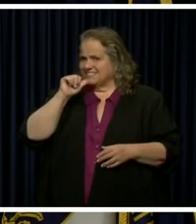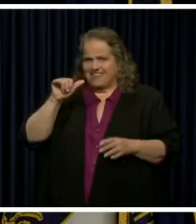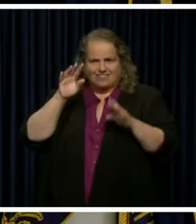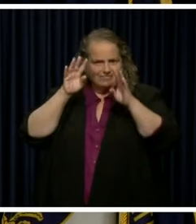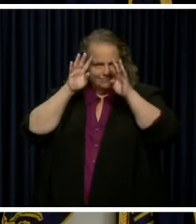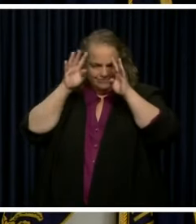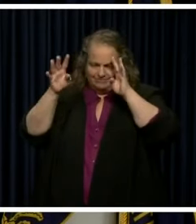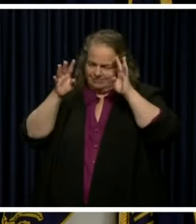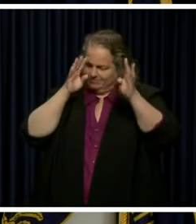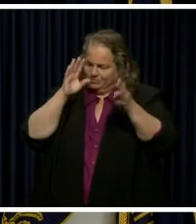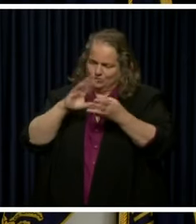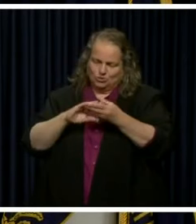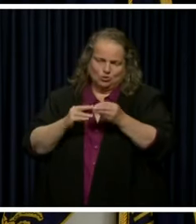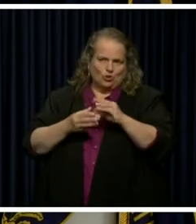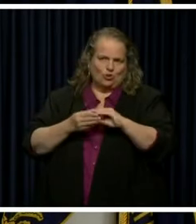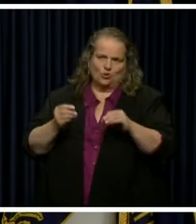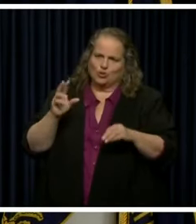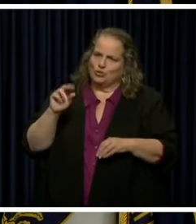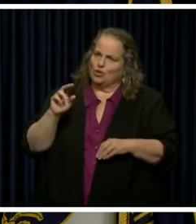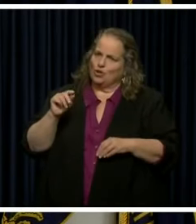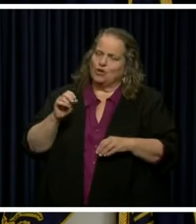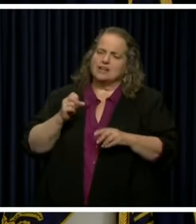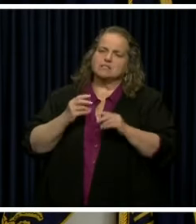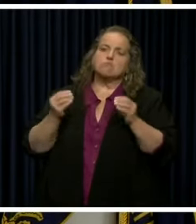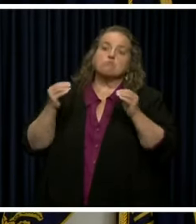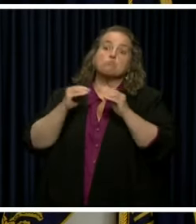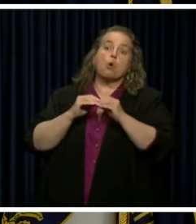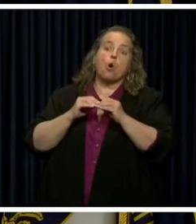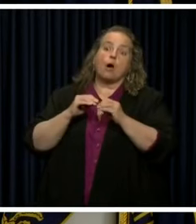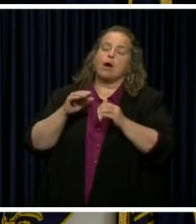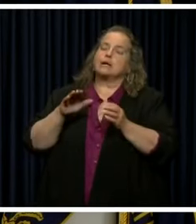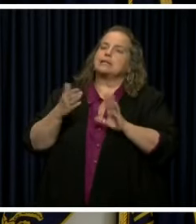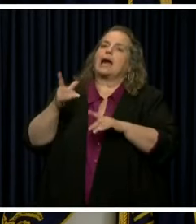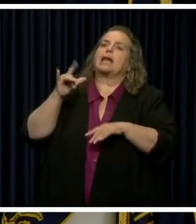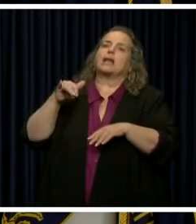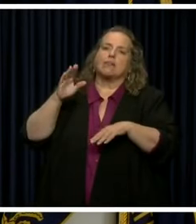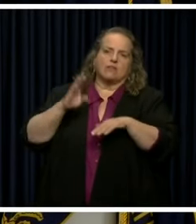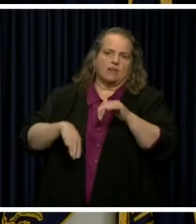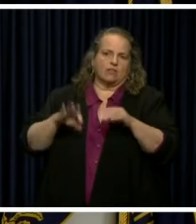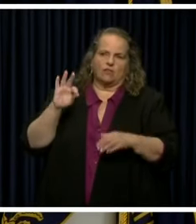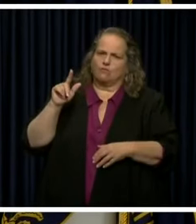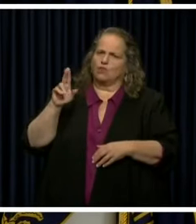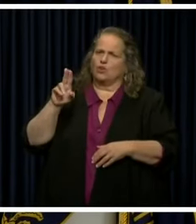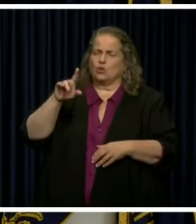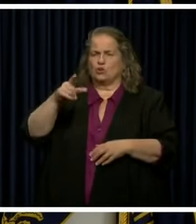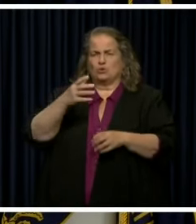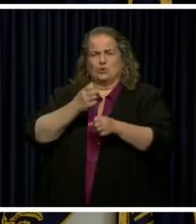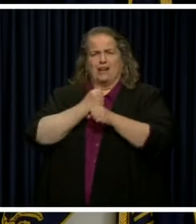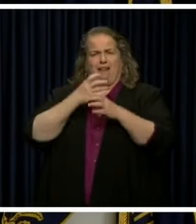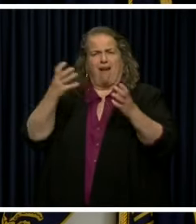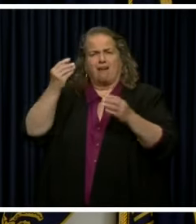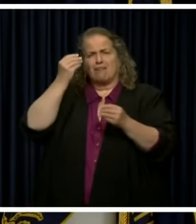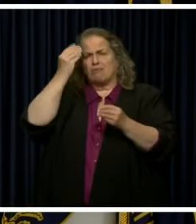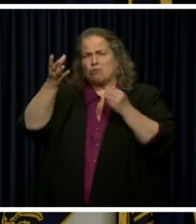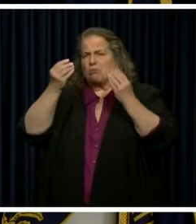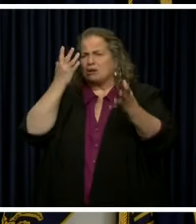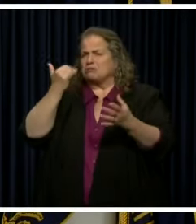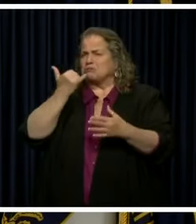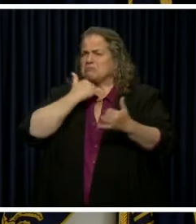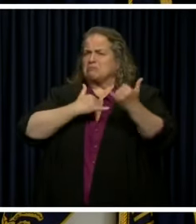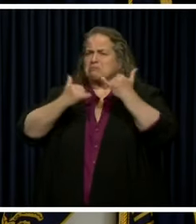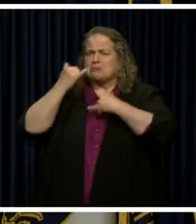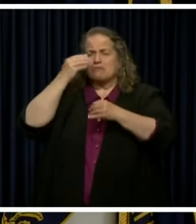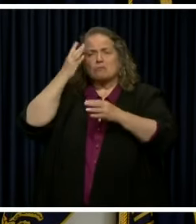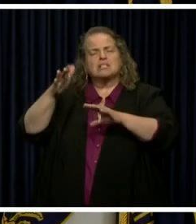a lot worse and a lot more deadly than the flu. Let's push aside all that misinformation and maybe even intentional